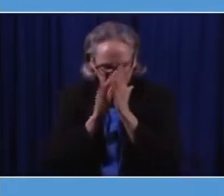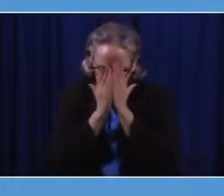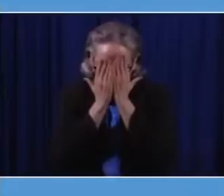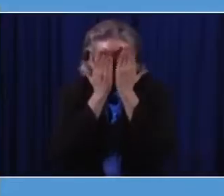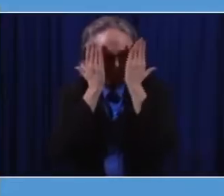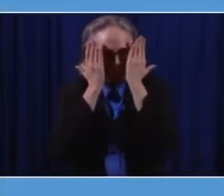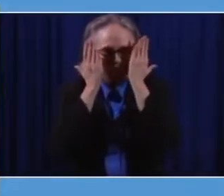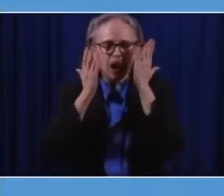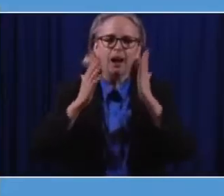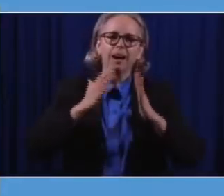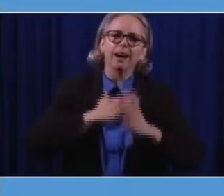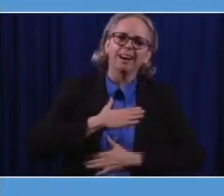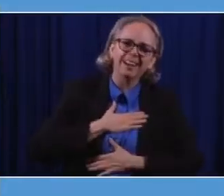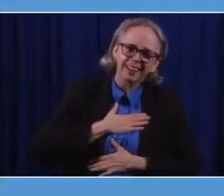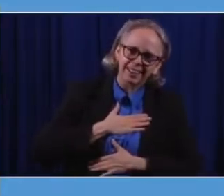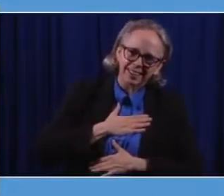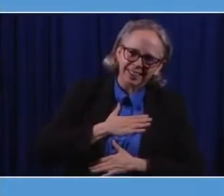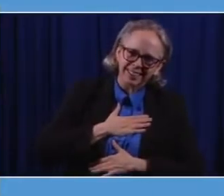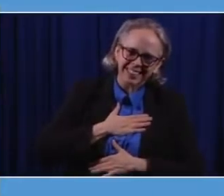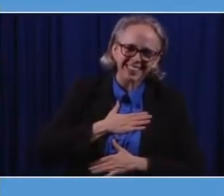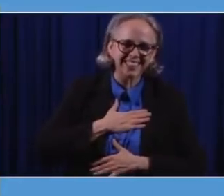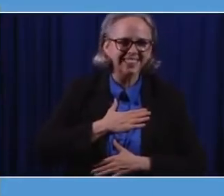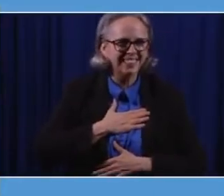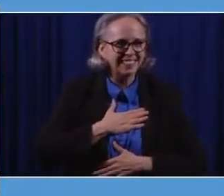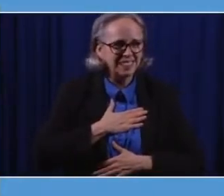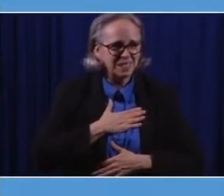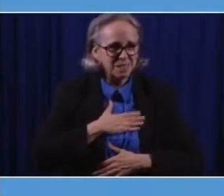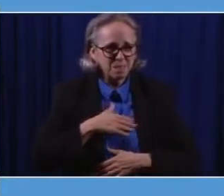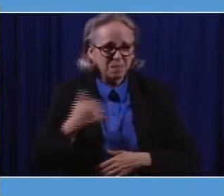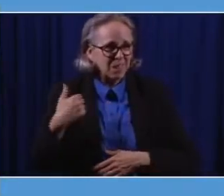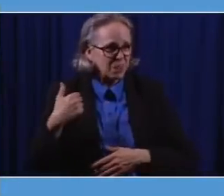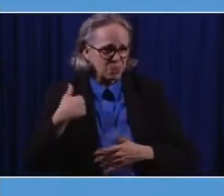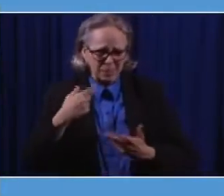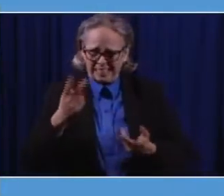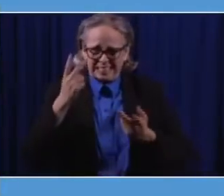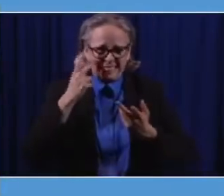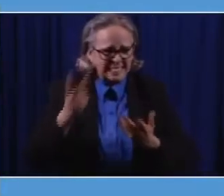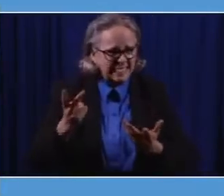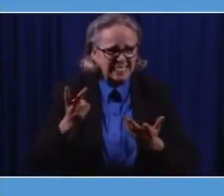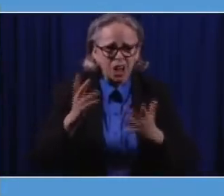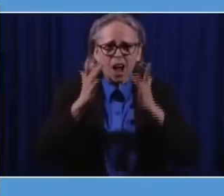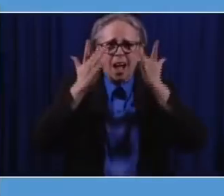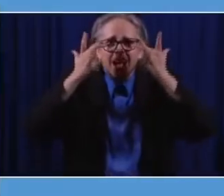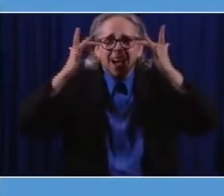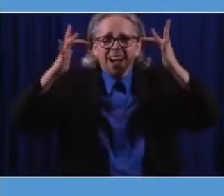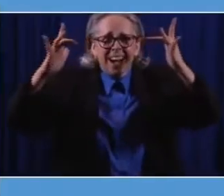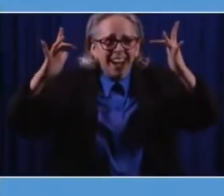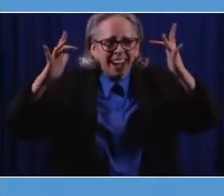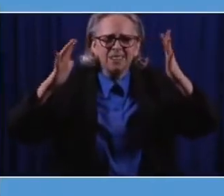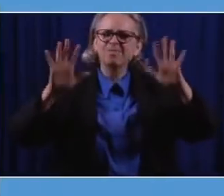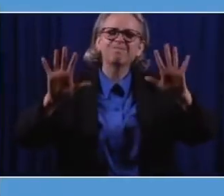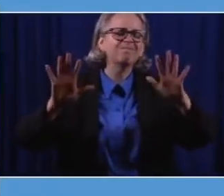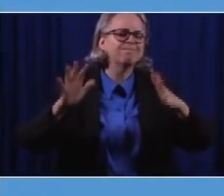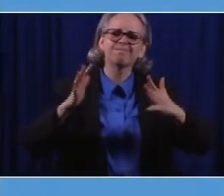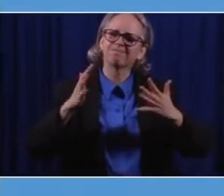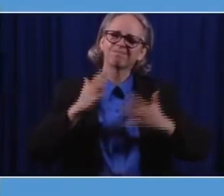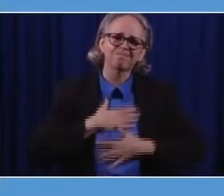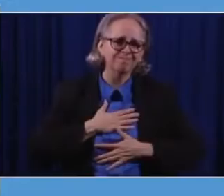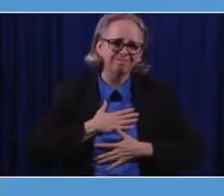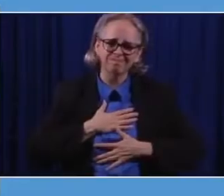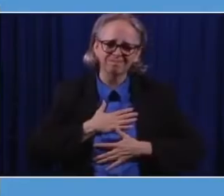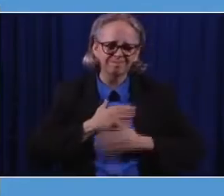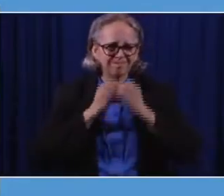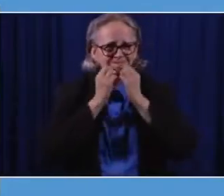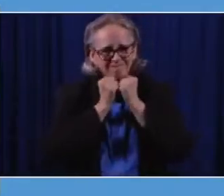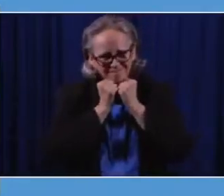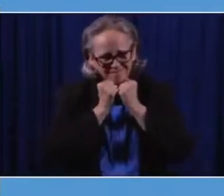for us, my Imagination Library experience through my daughter has been incredible and absolutely a treasure in our lives. And